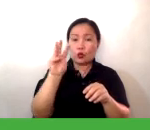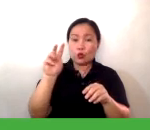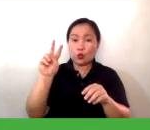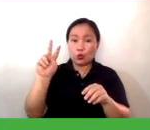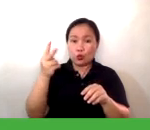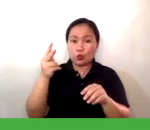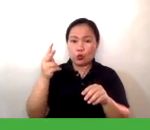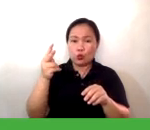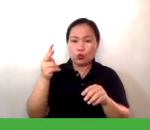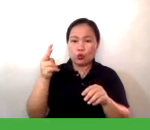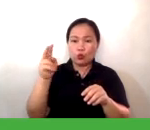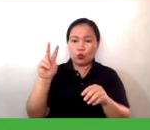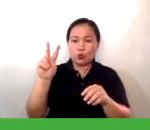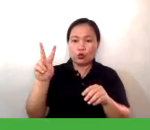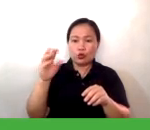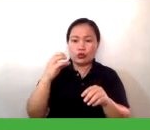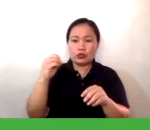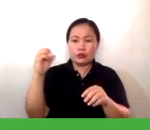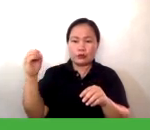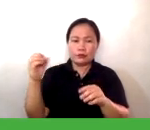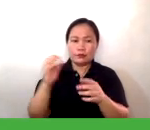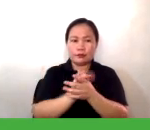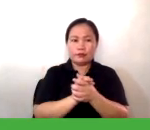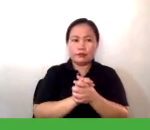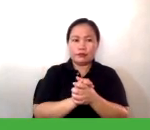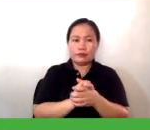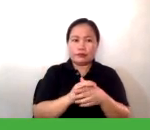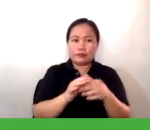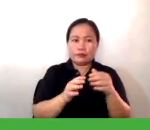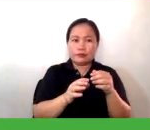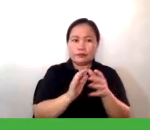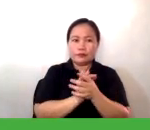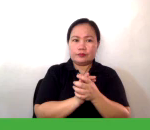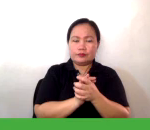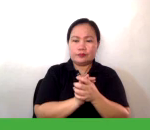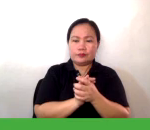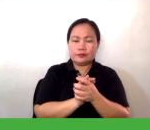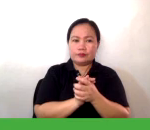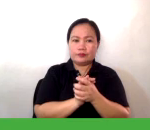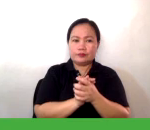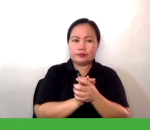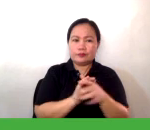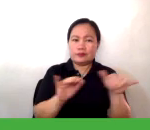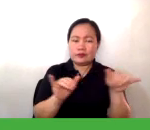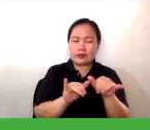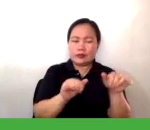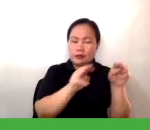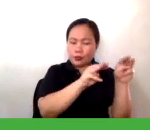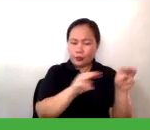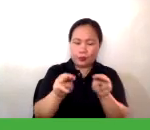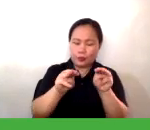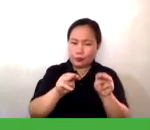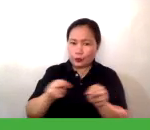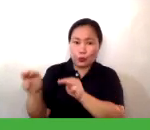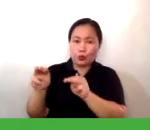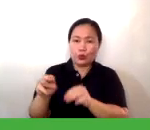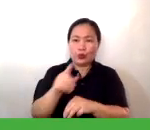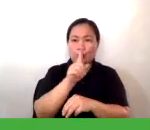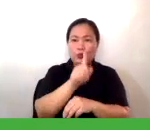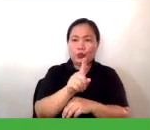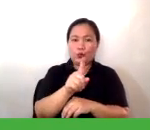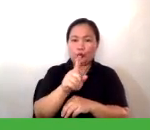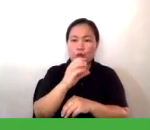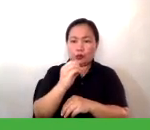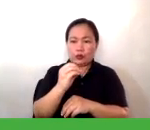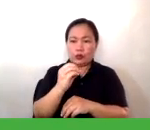is 1,500 kasi 1, 2. Okay, next. So, I have 10 meters. Ito yon, yung wide